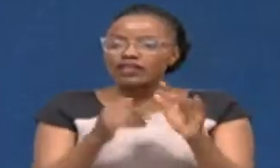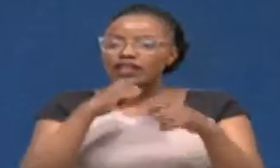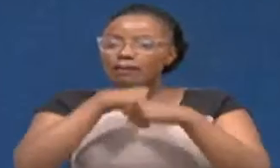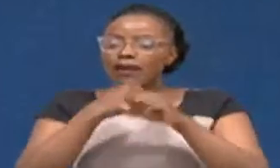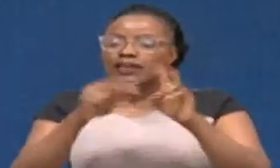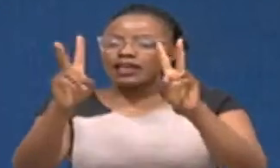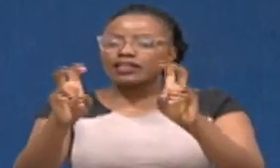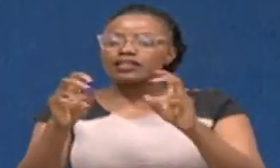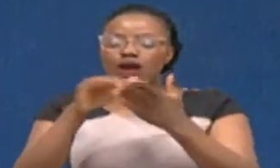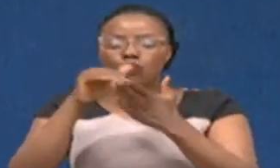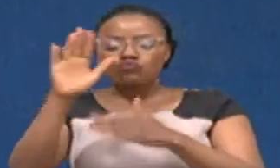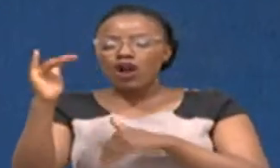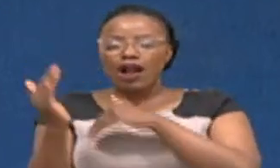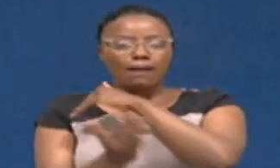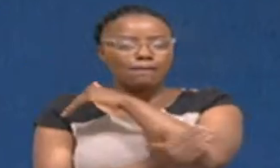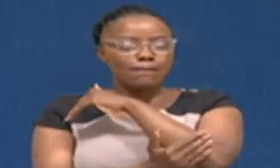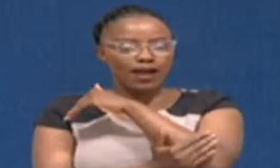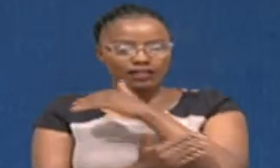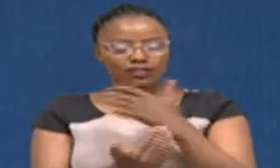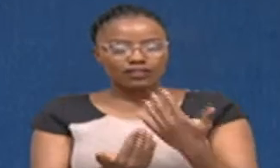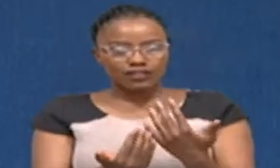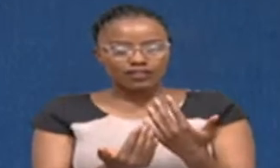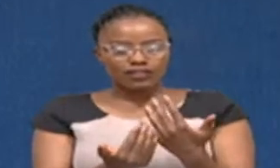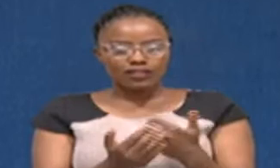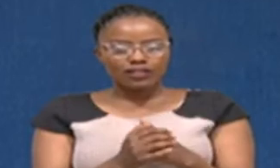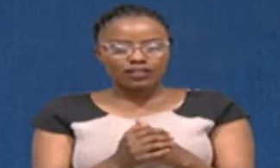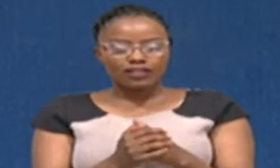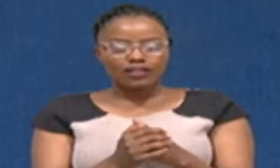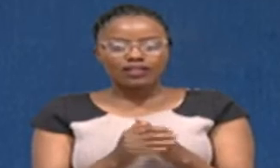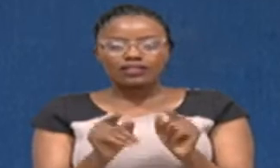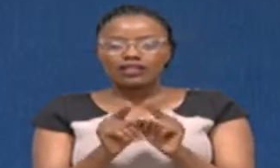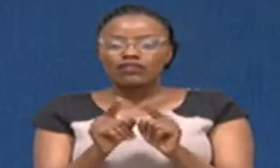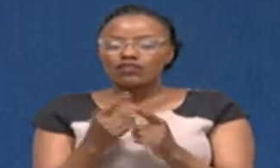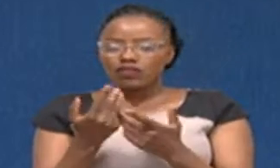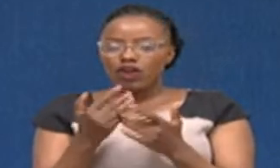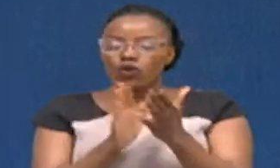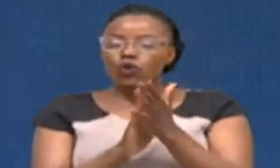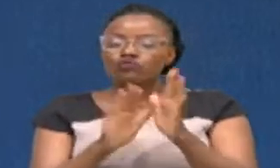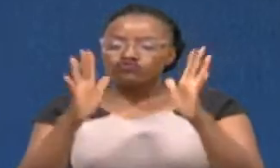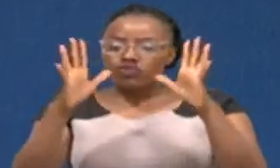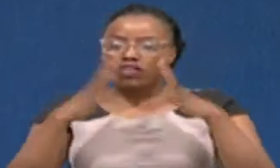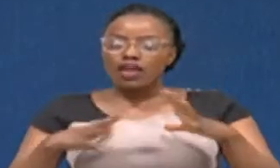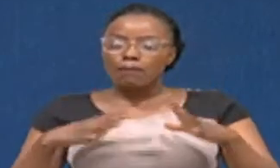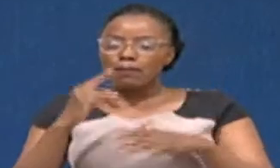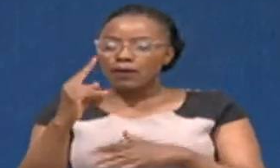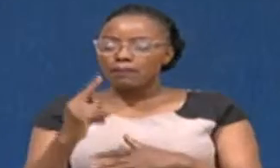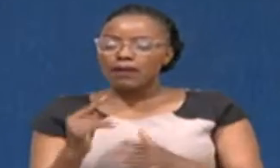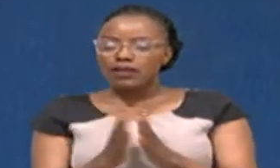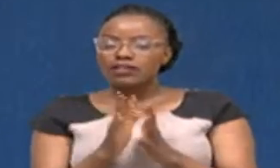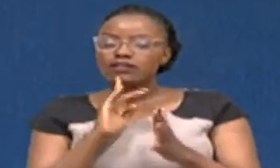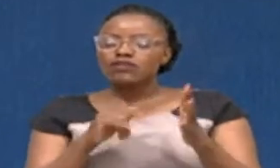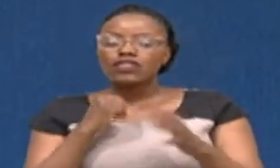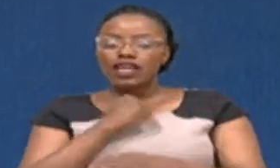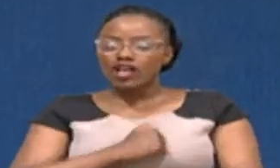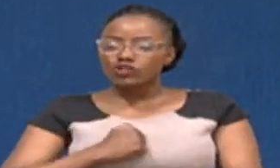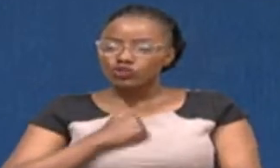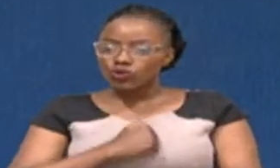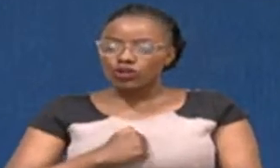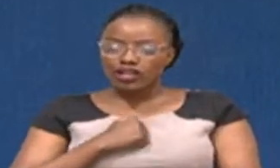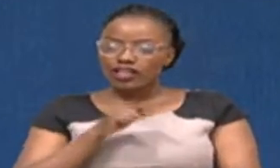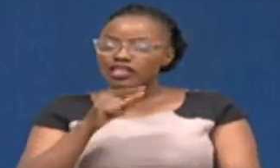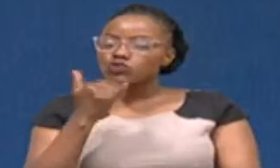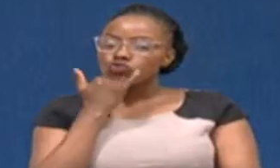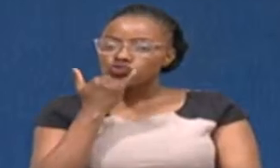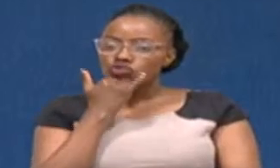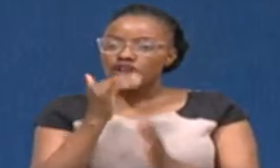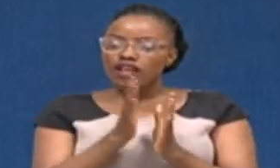the matter even more worse. Okay. I would commend those people who have come to the podium and they have said they are sorry, it was